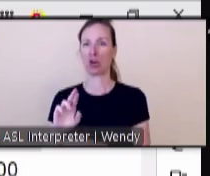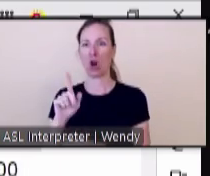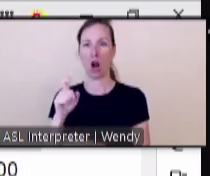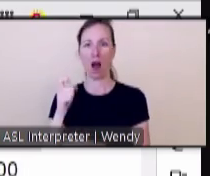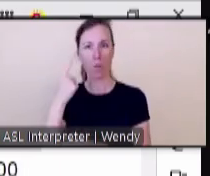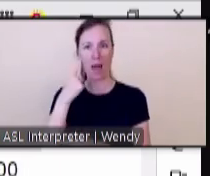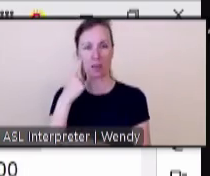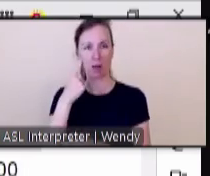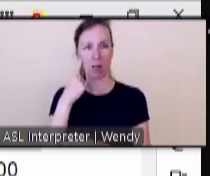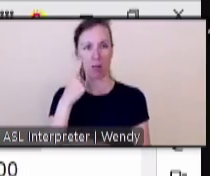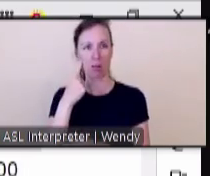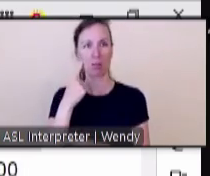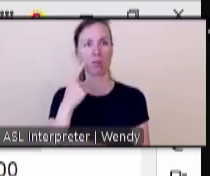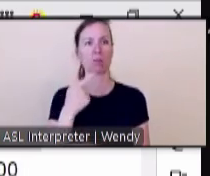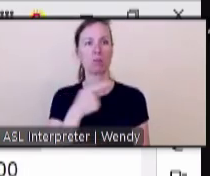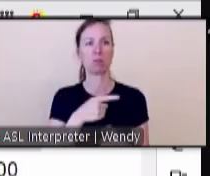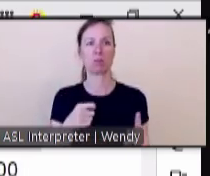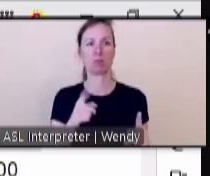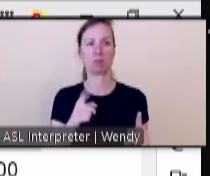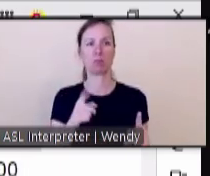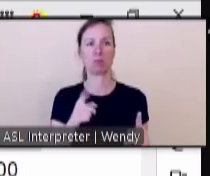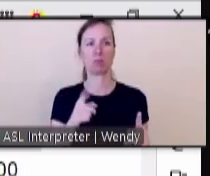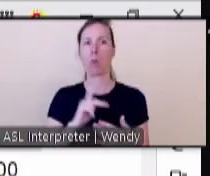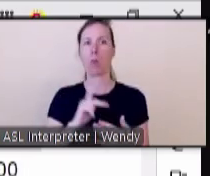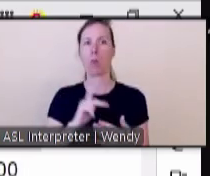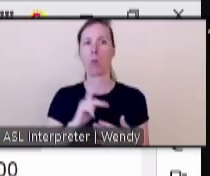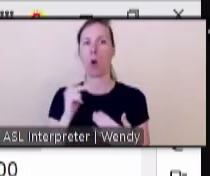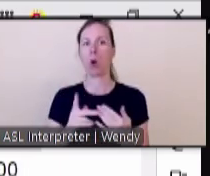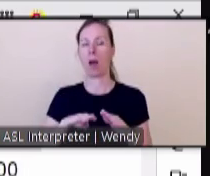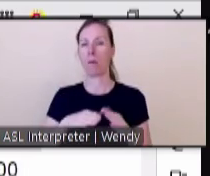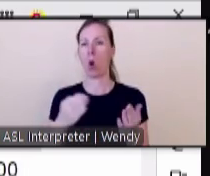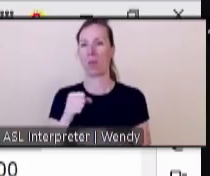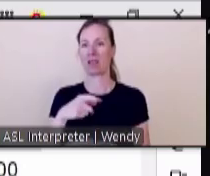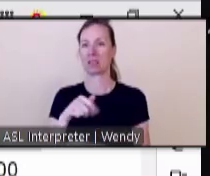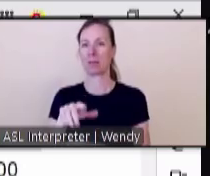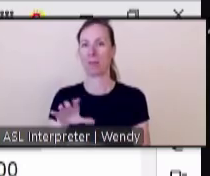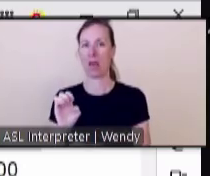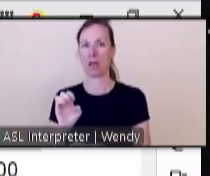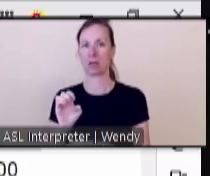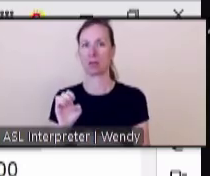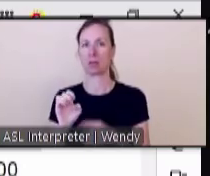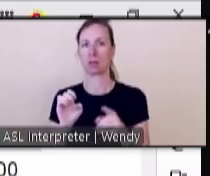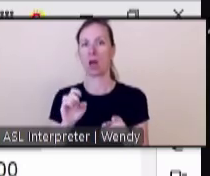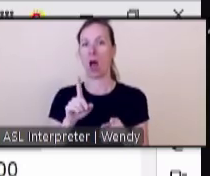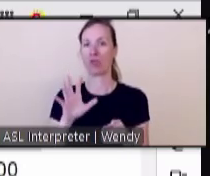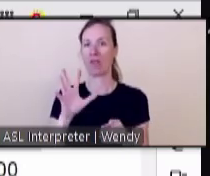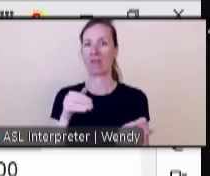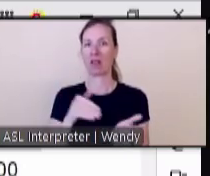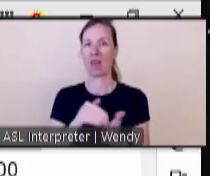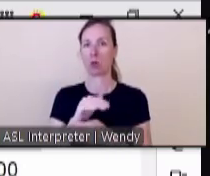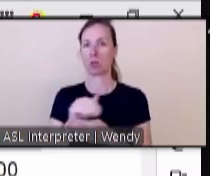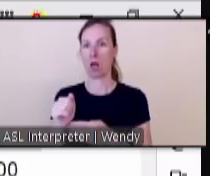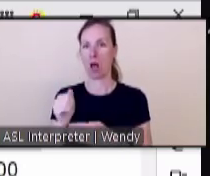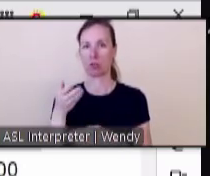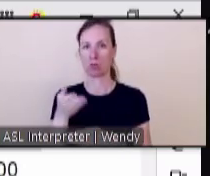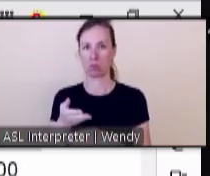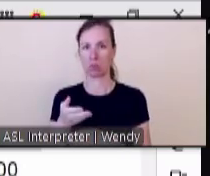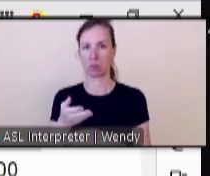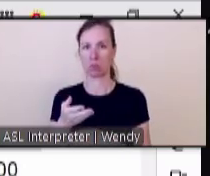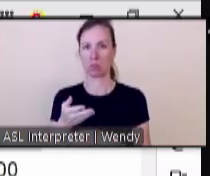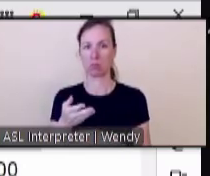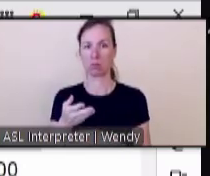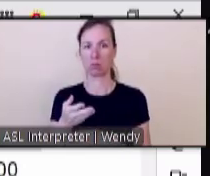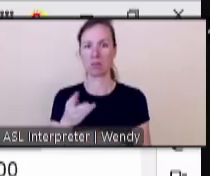program open space, we slated $150,000 there. The disposal fee